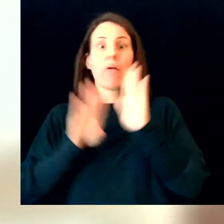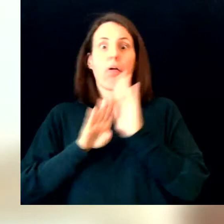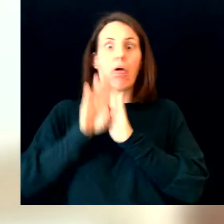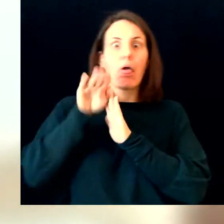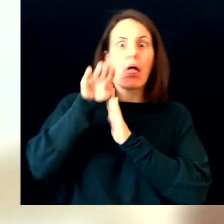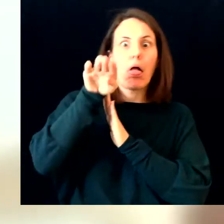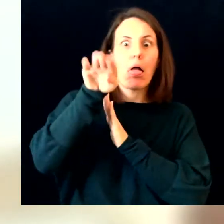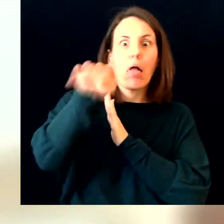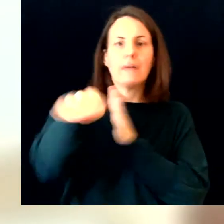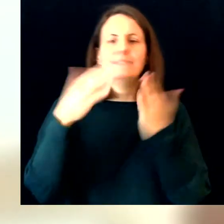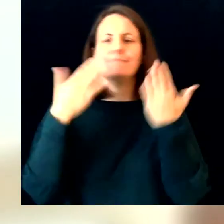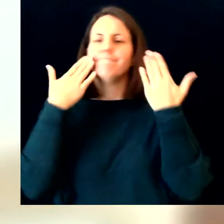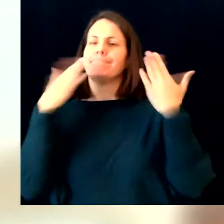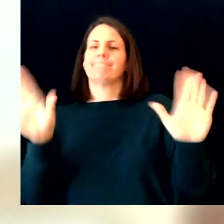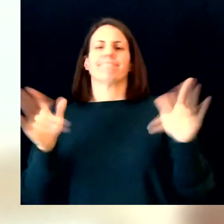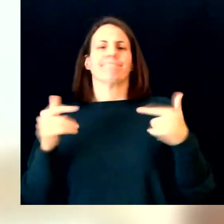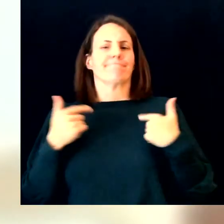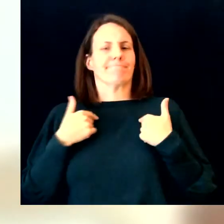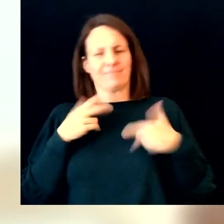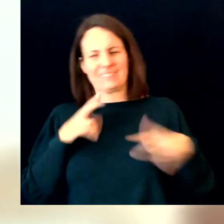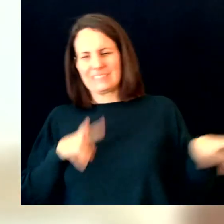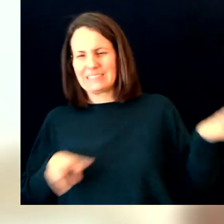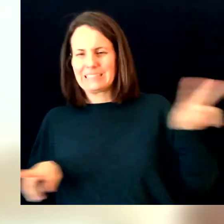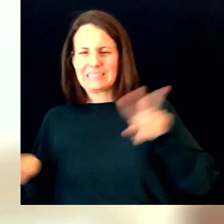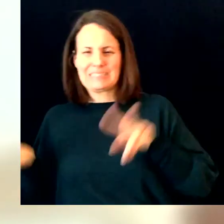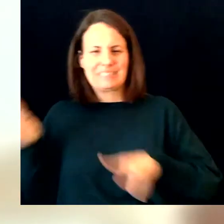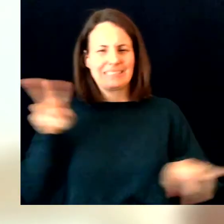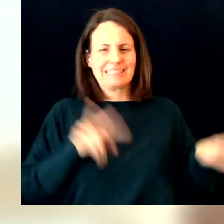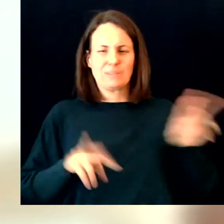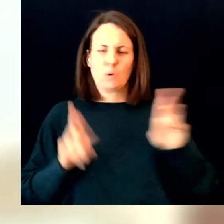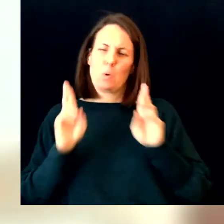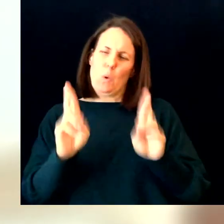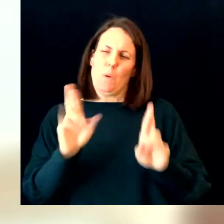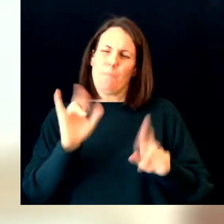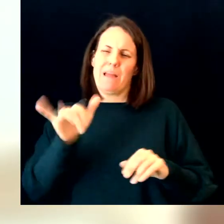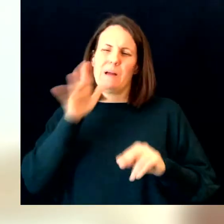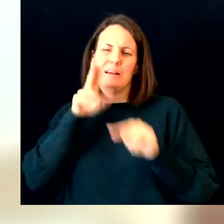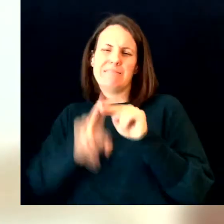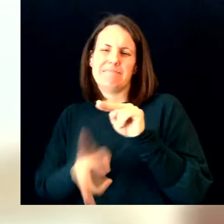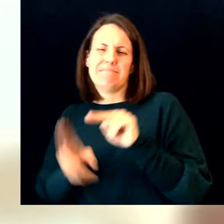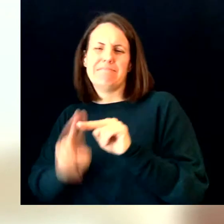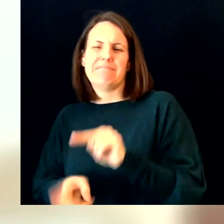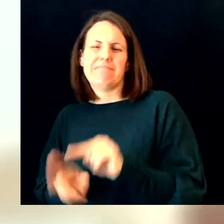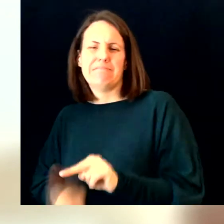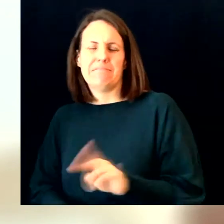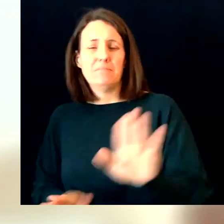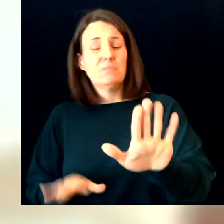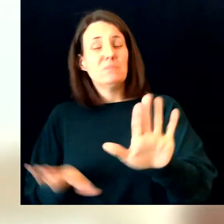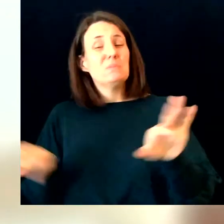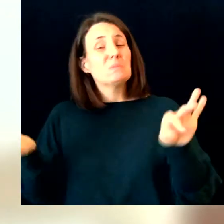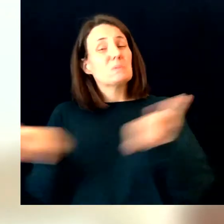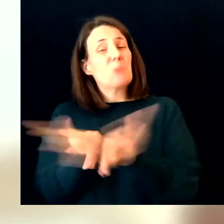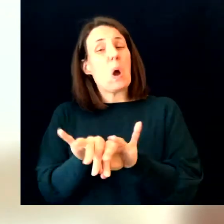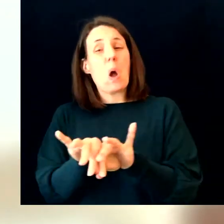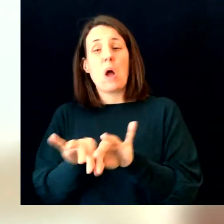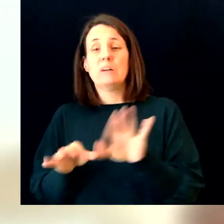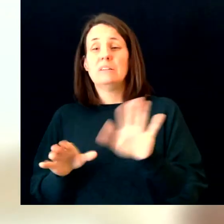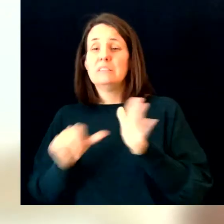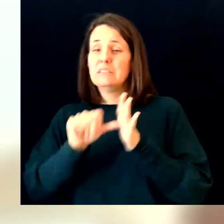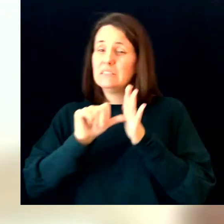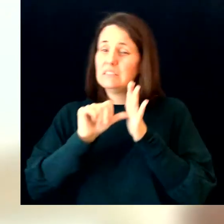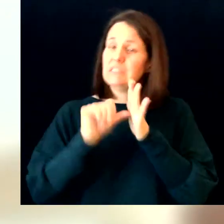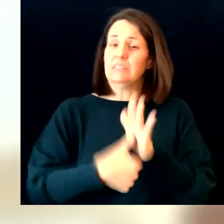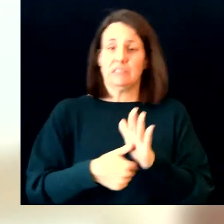go on. But I think the important message is that we can get that decline to happen quicker if we implement all of the